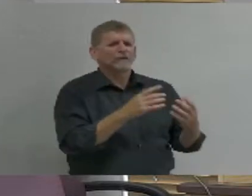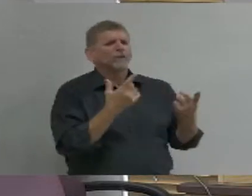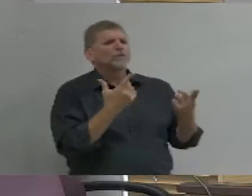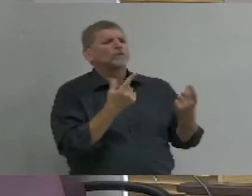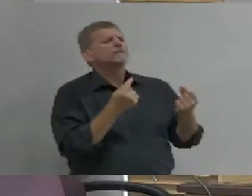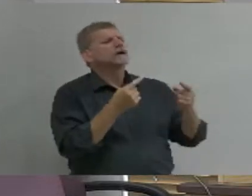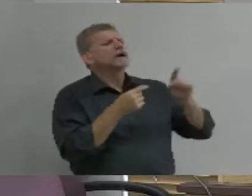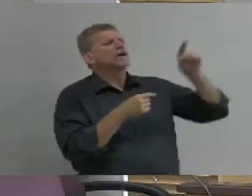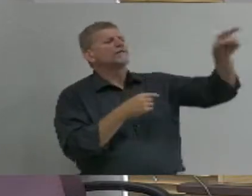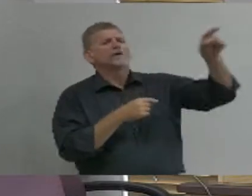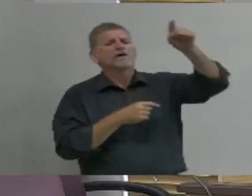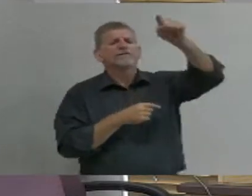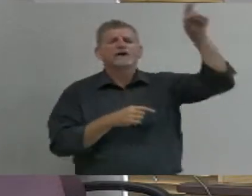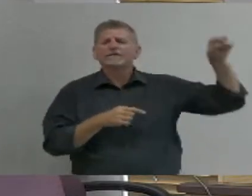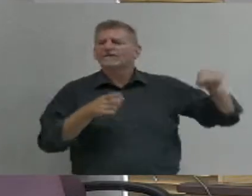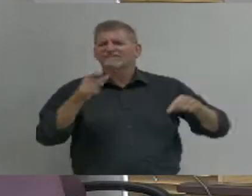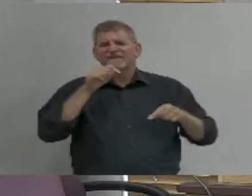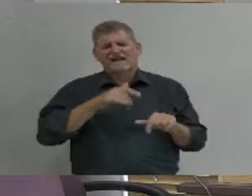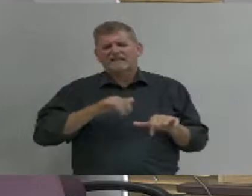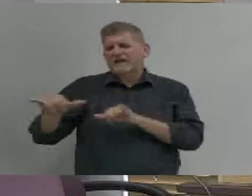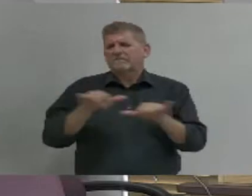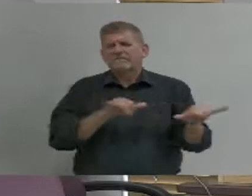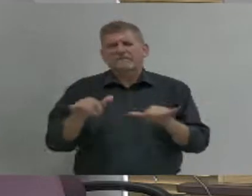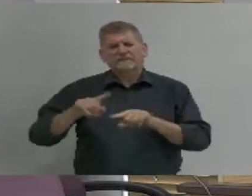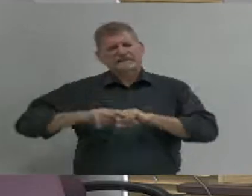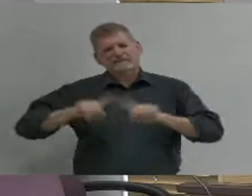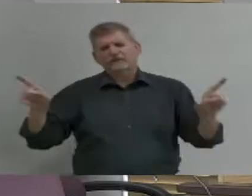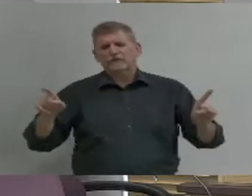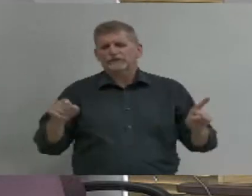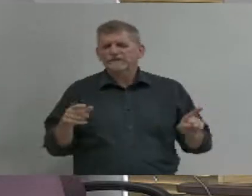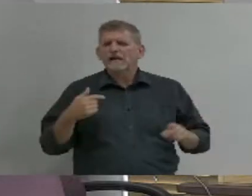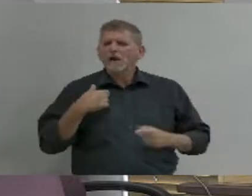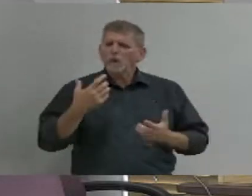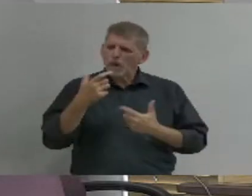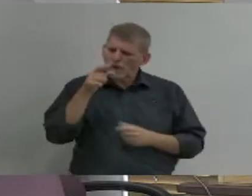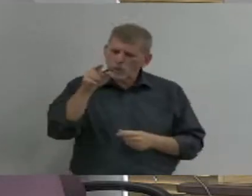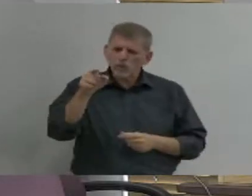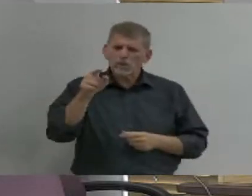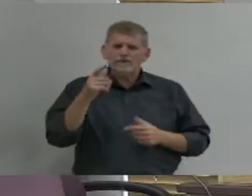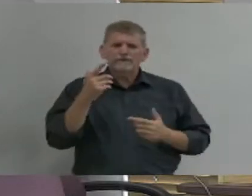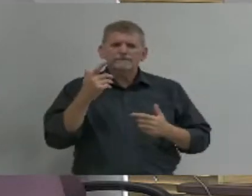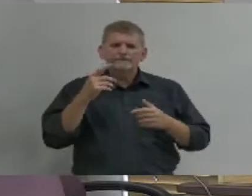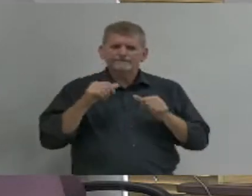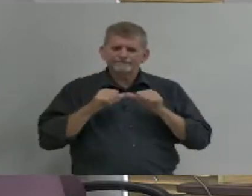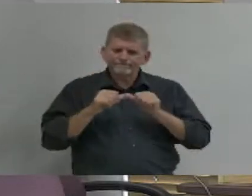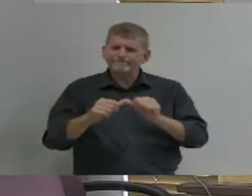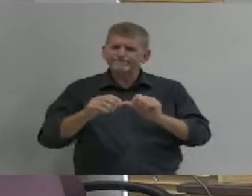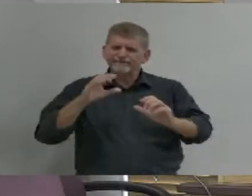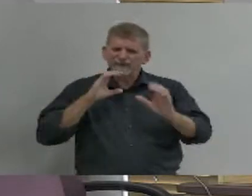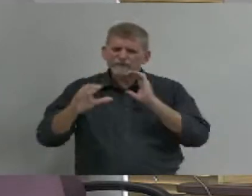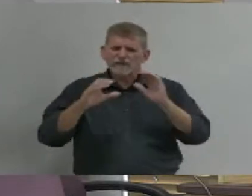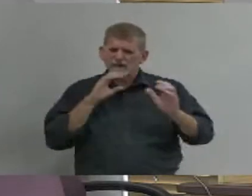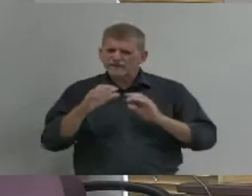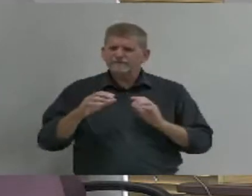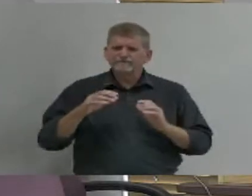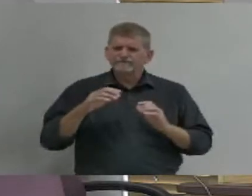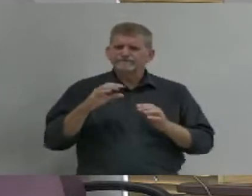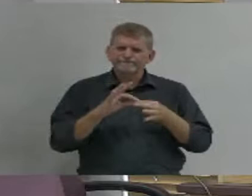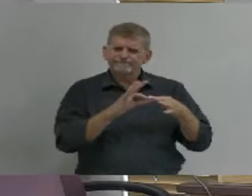its entirety. So I hope we keep an open mind about that, because I personally don't believe adding an hour will